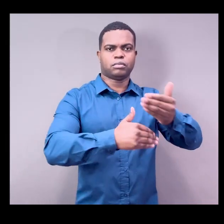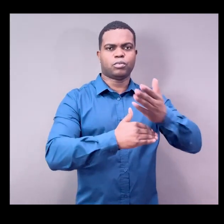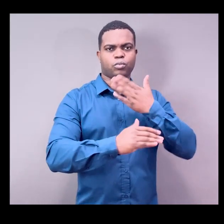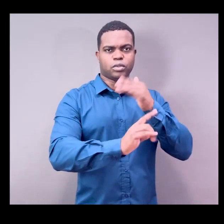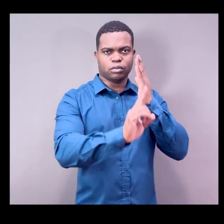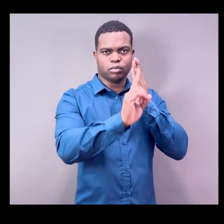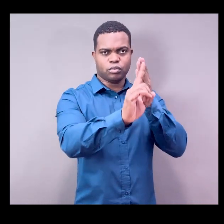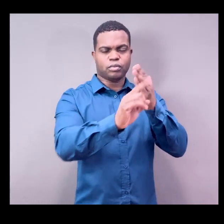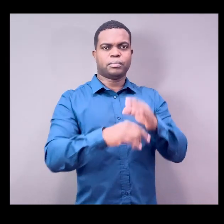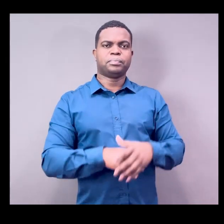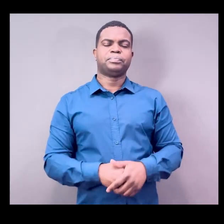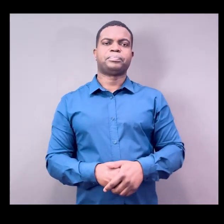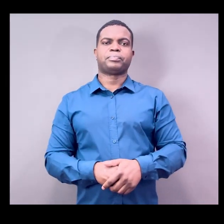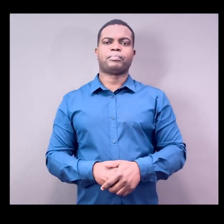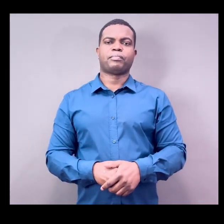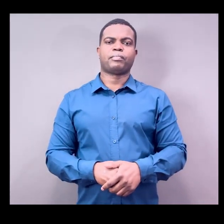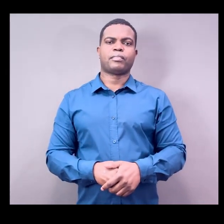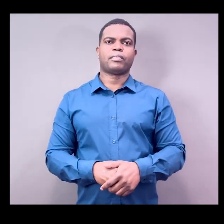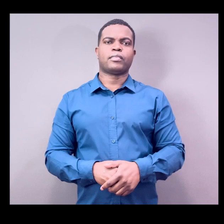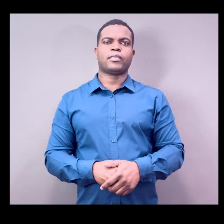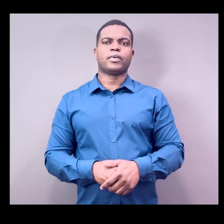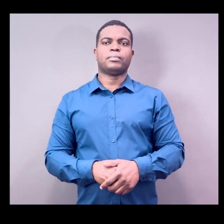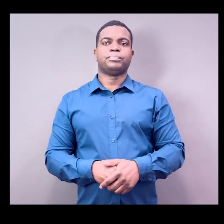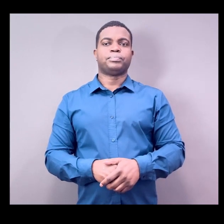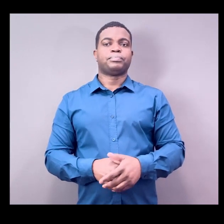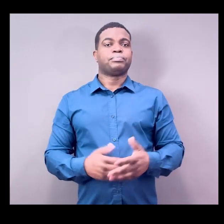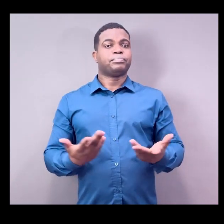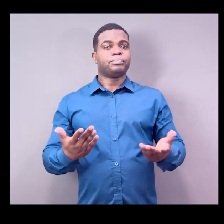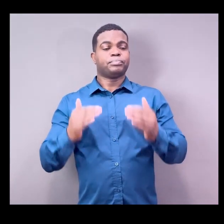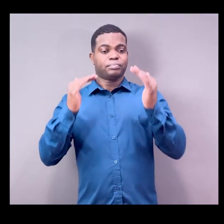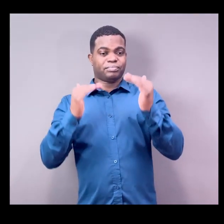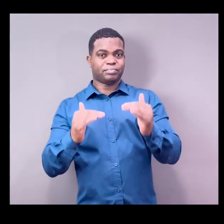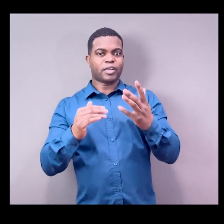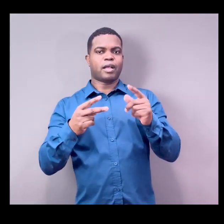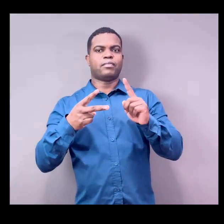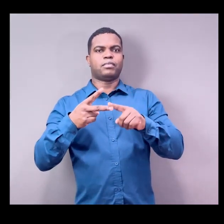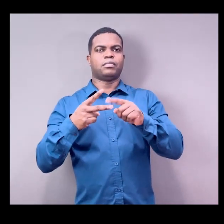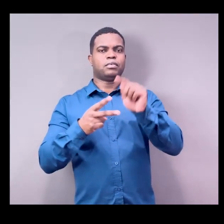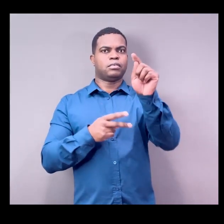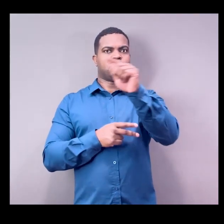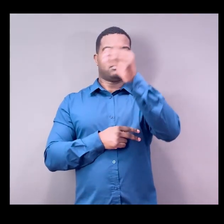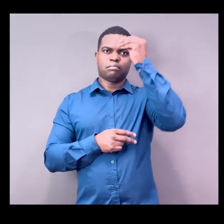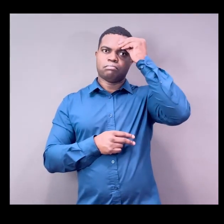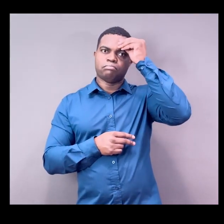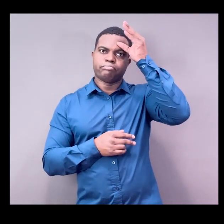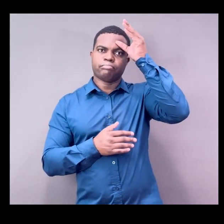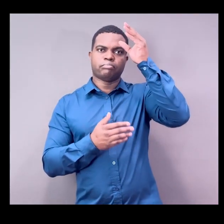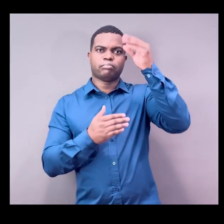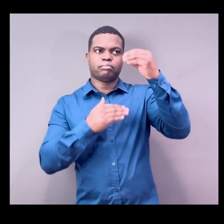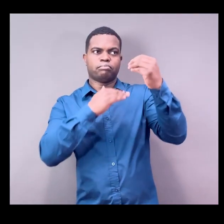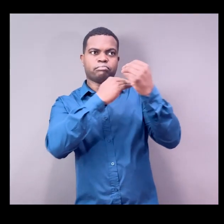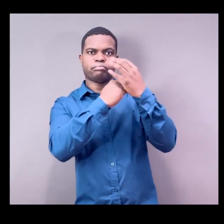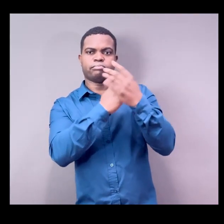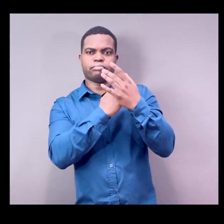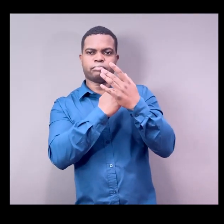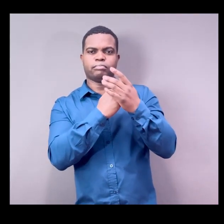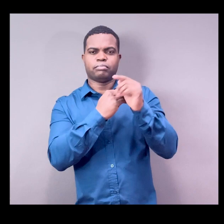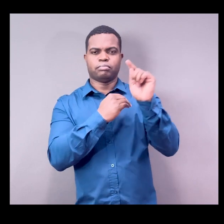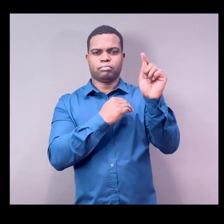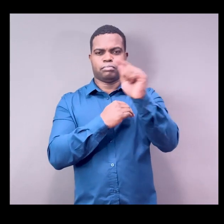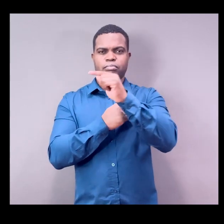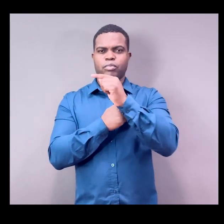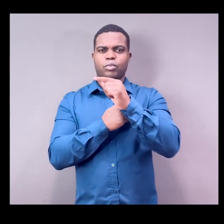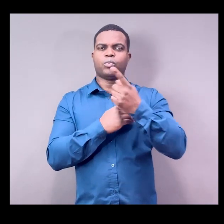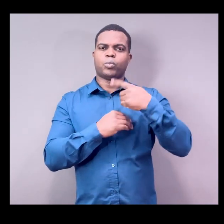are trying to develop. Expert insights. So you can seek